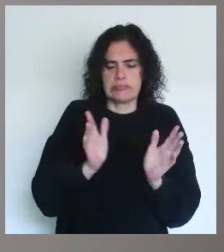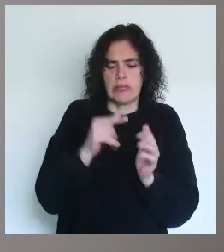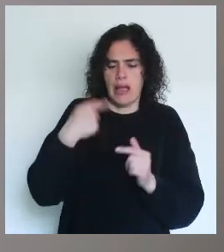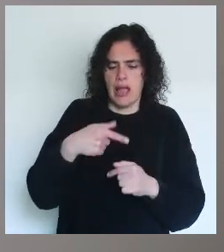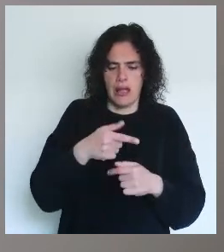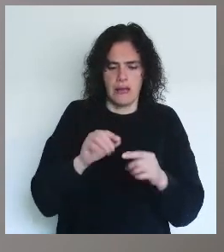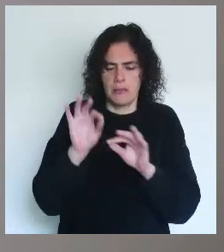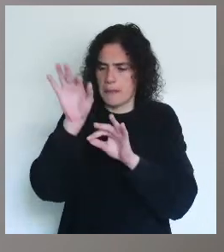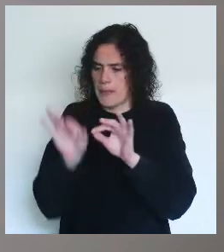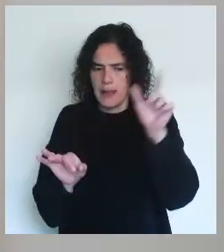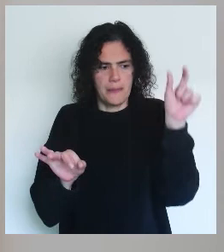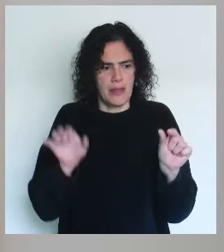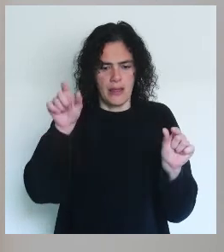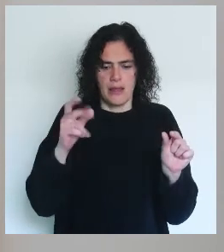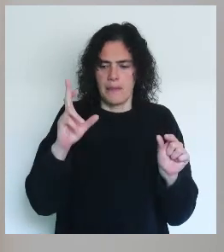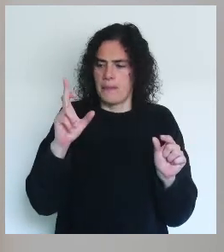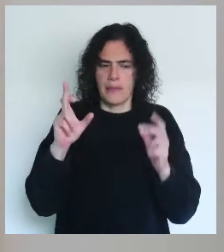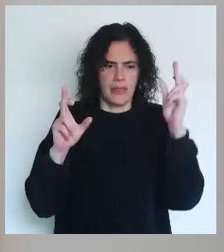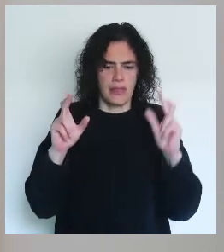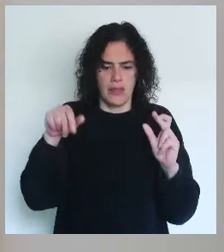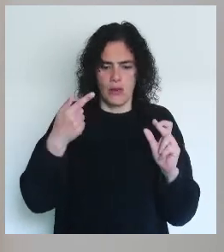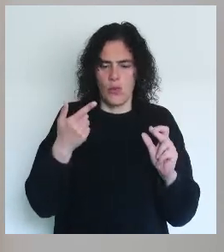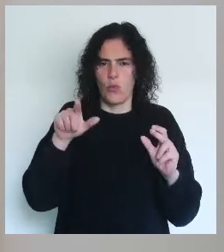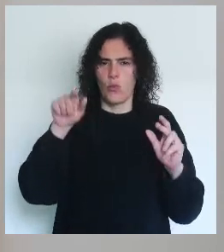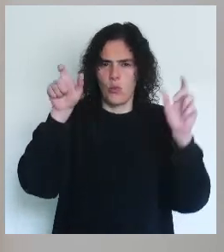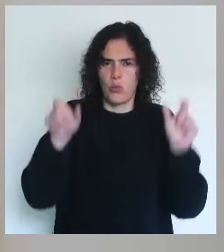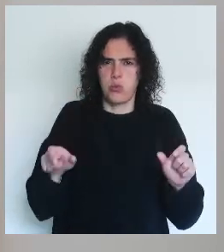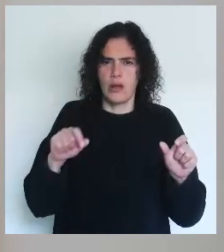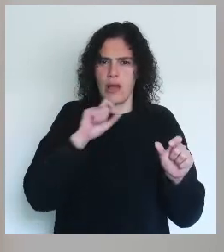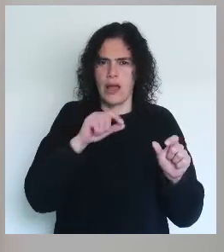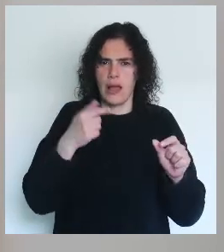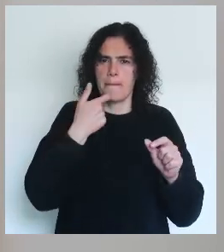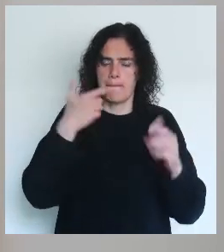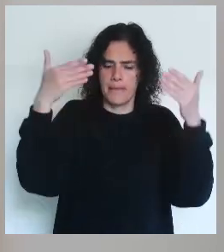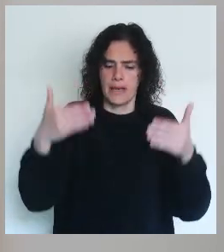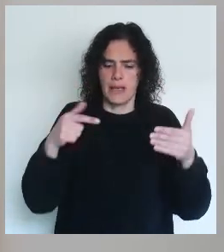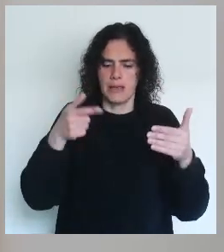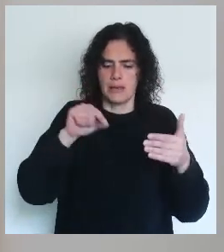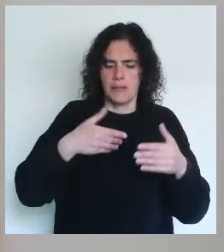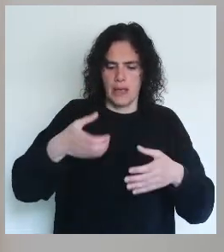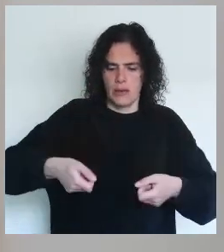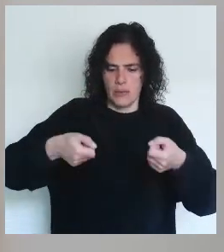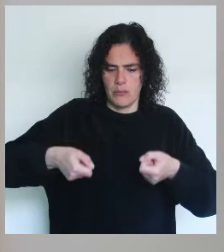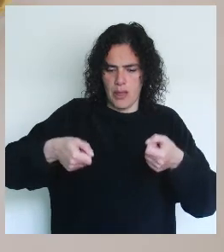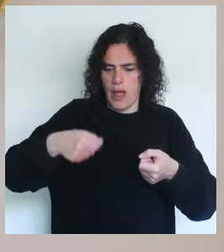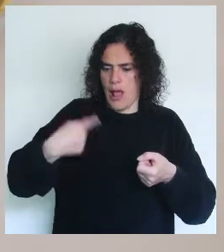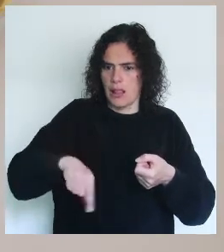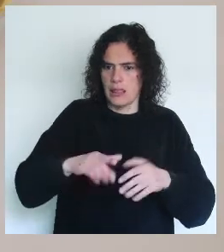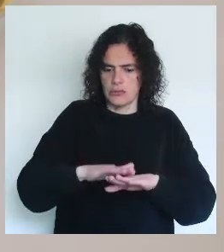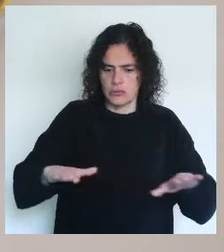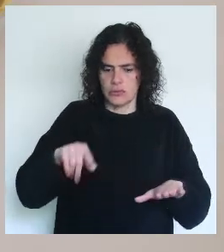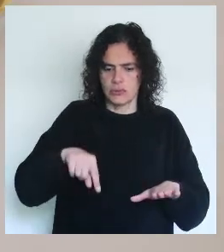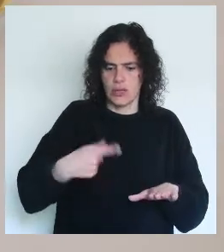see two boards of plywood or drywall leaning on the wall, and a little bucket on the